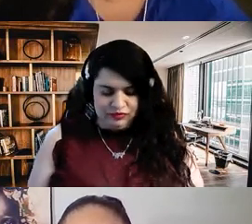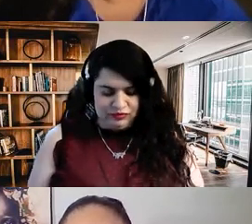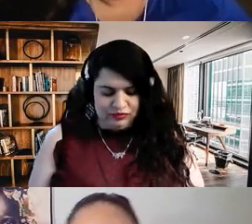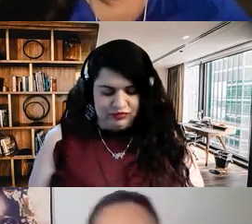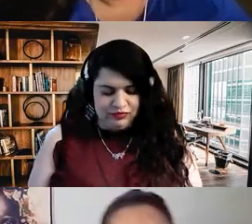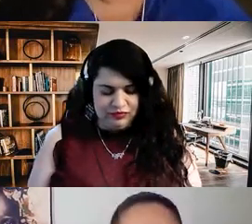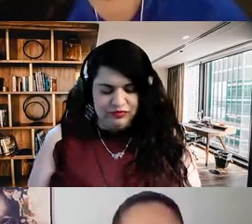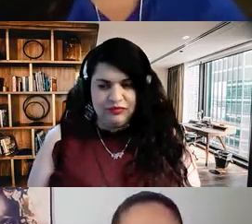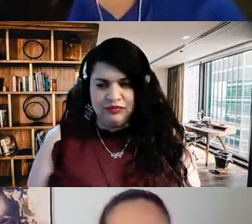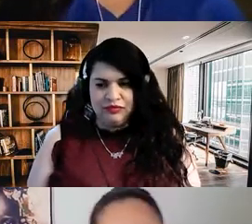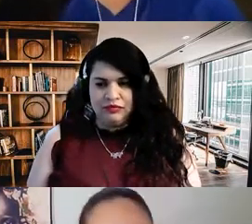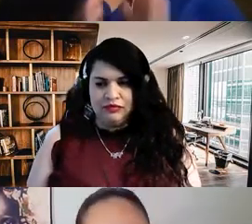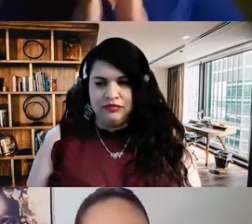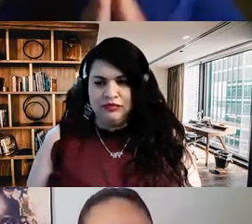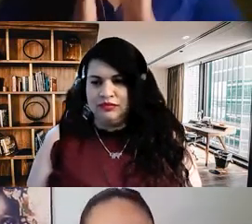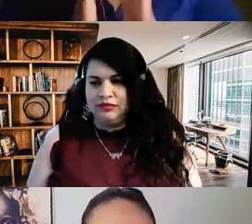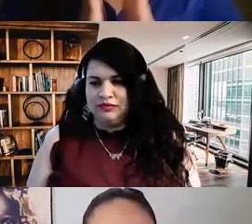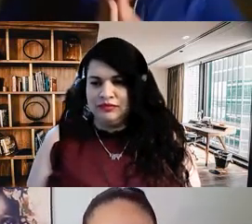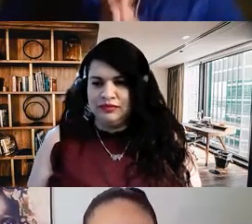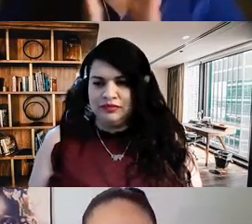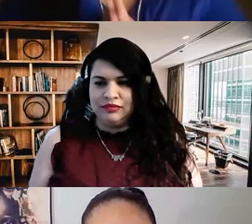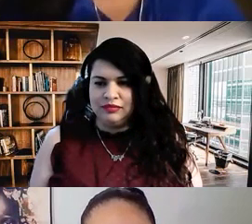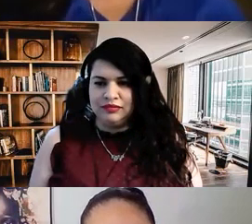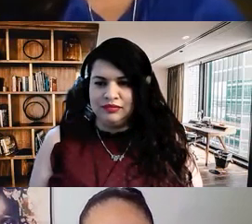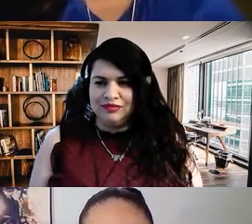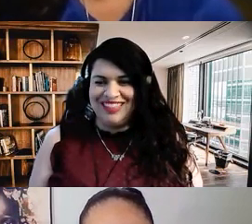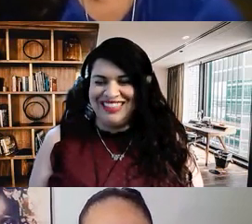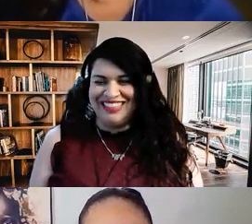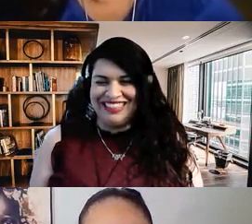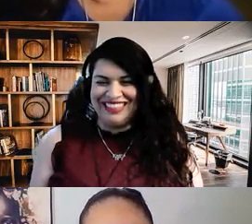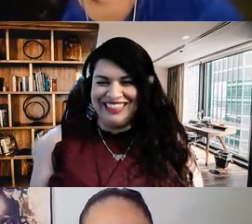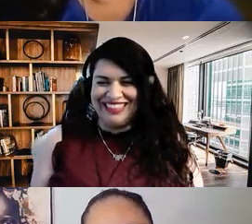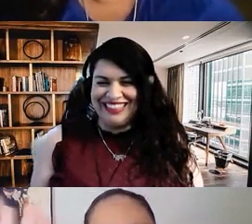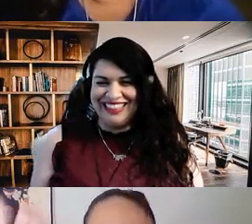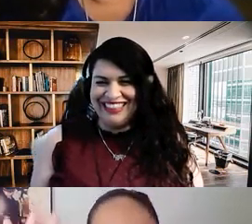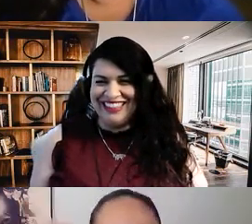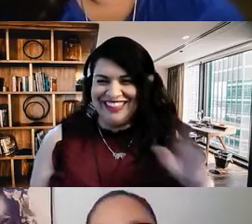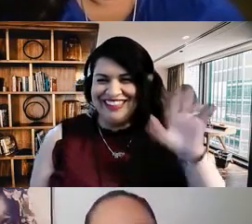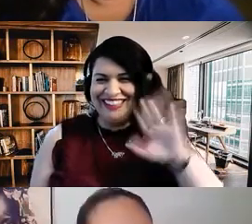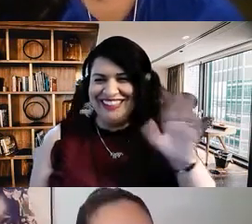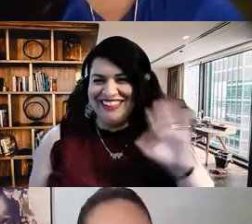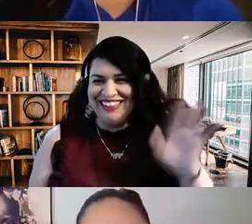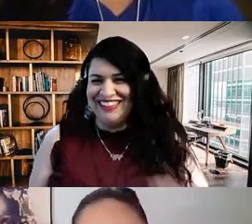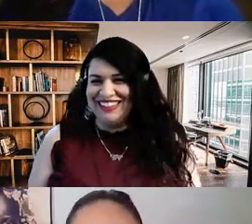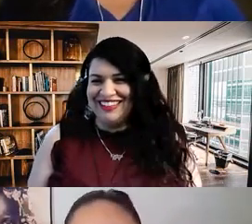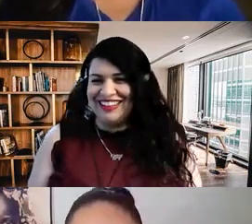Yes, thank you. I meant to put my camera on, so hi. Hi,